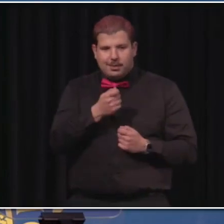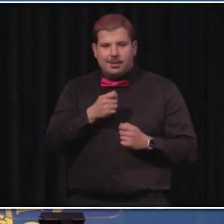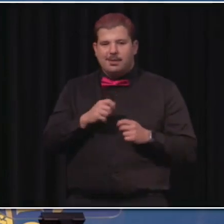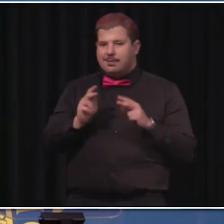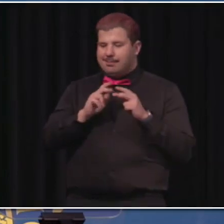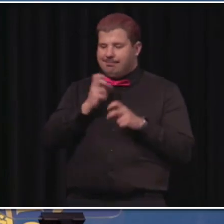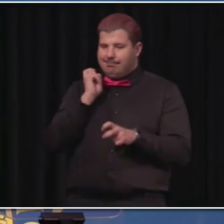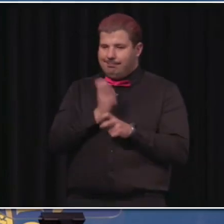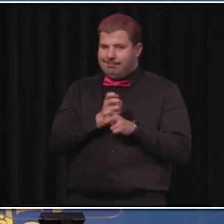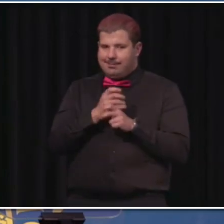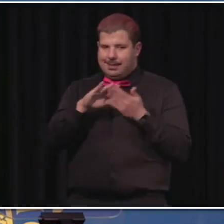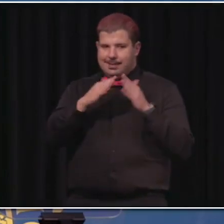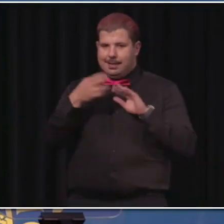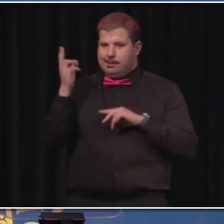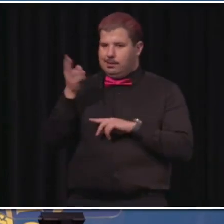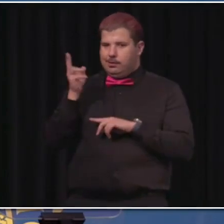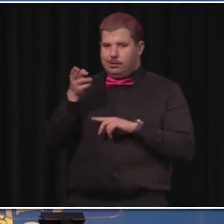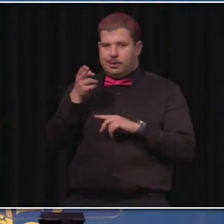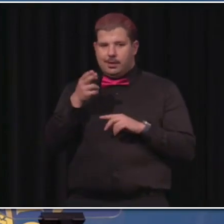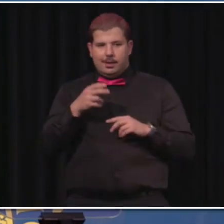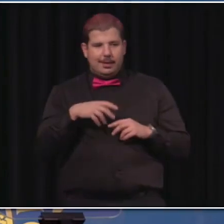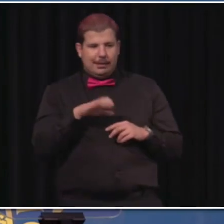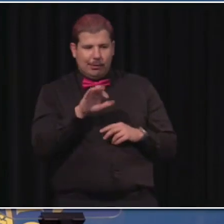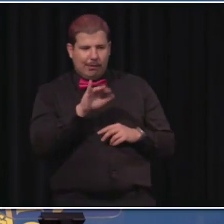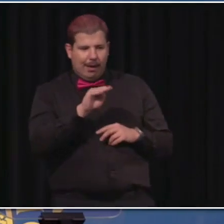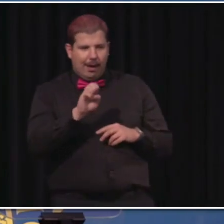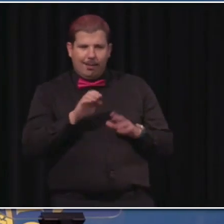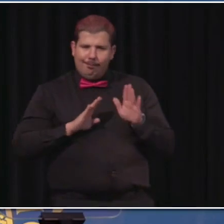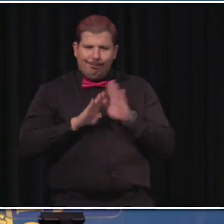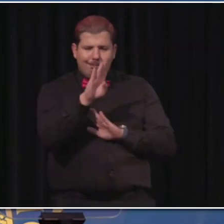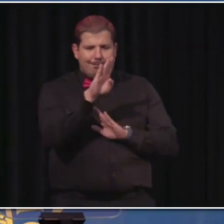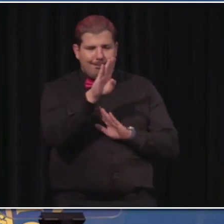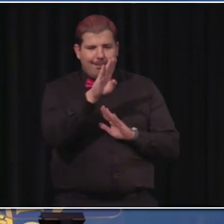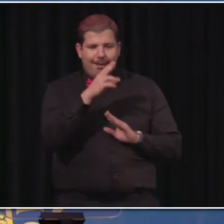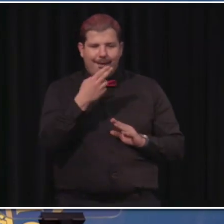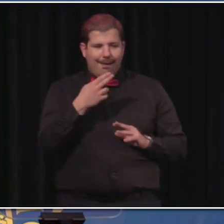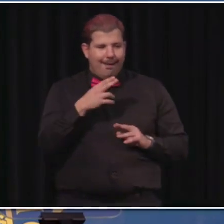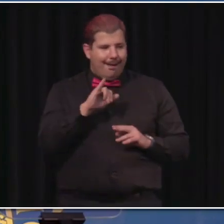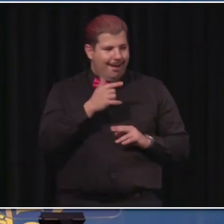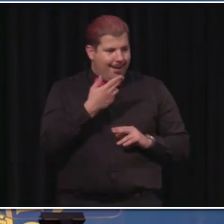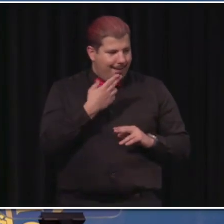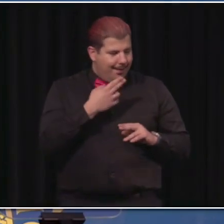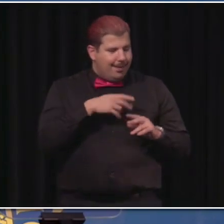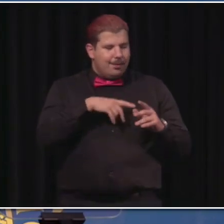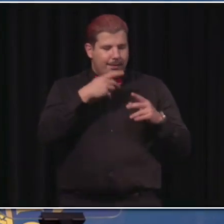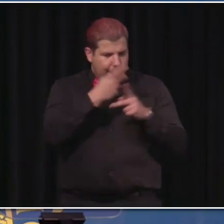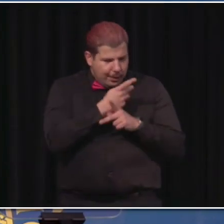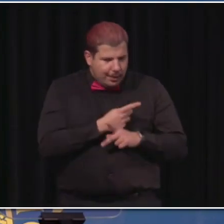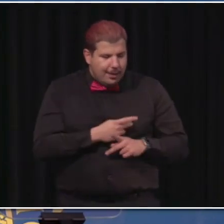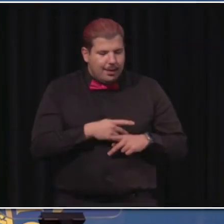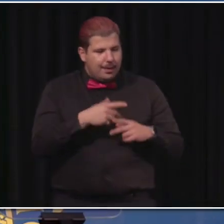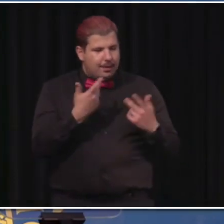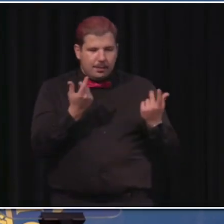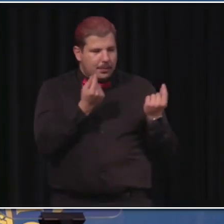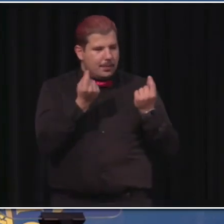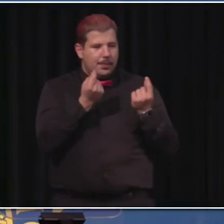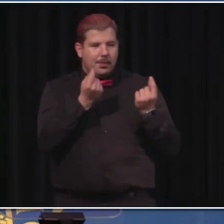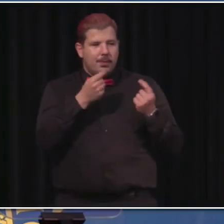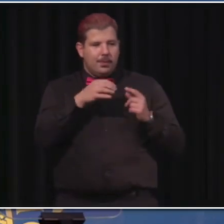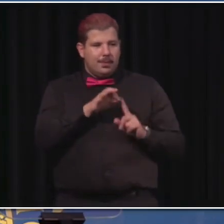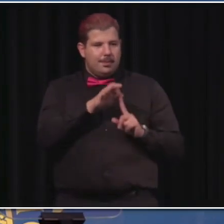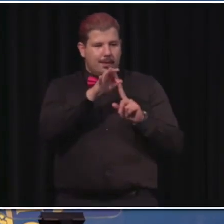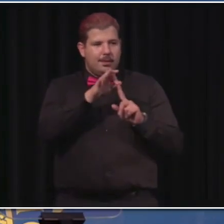difficult time in the city's history. Our crime rate was very high, and so we were trying to figure things out as to what we could do, especially to get